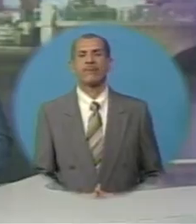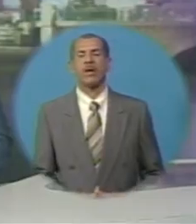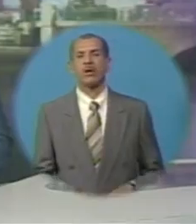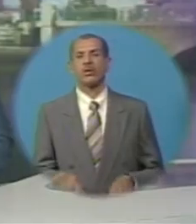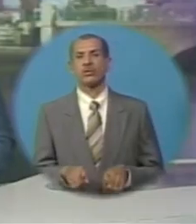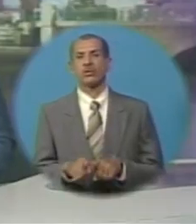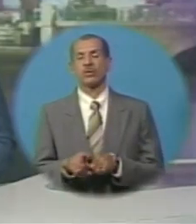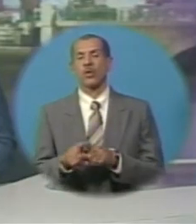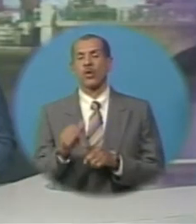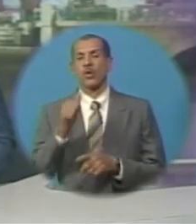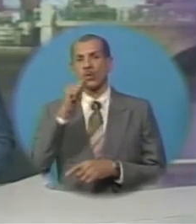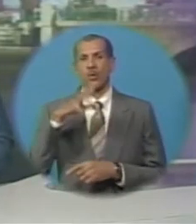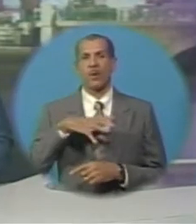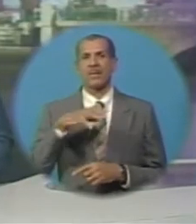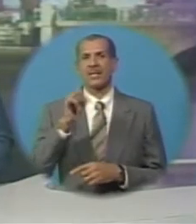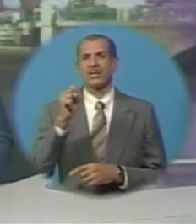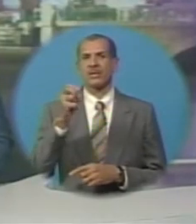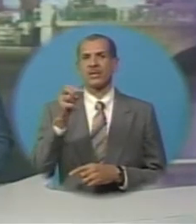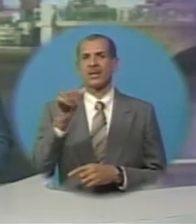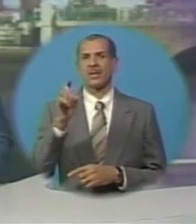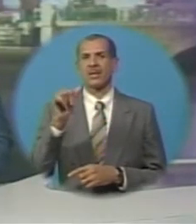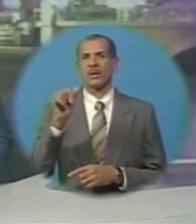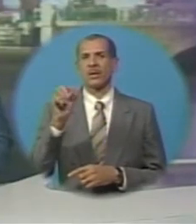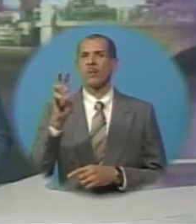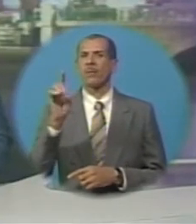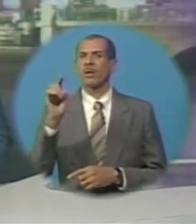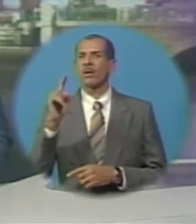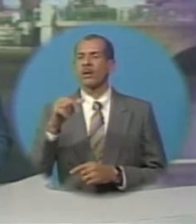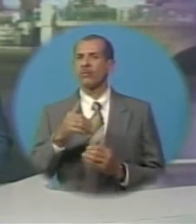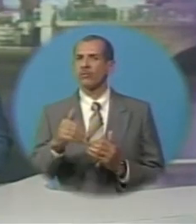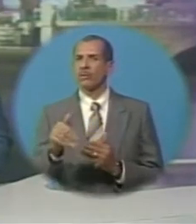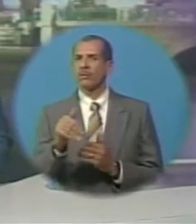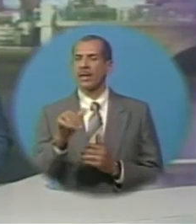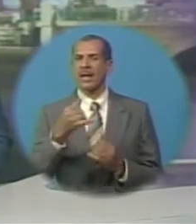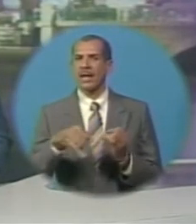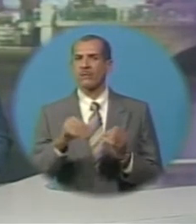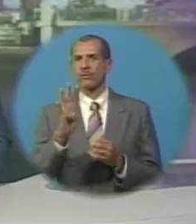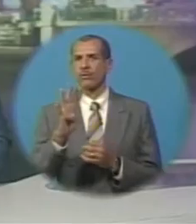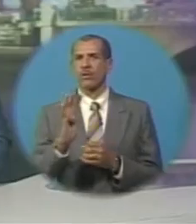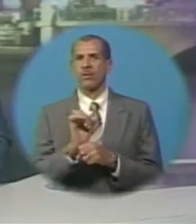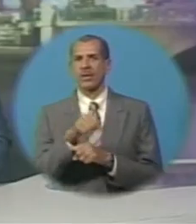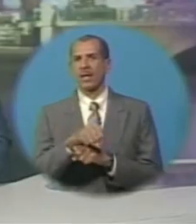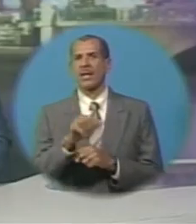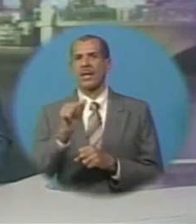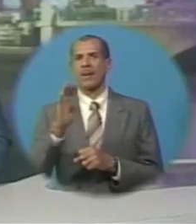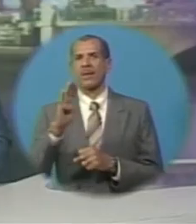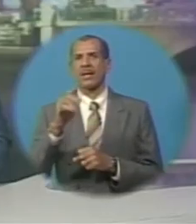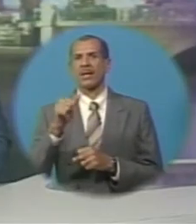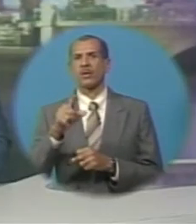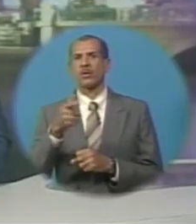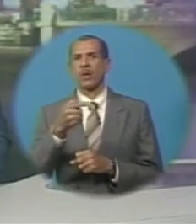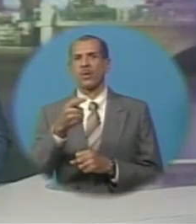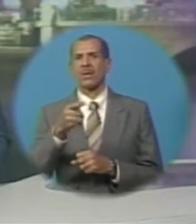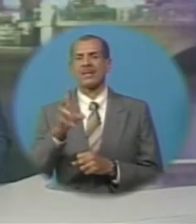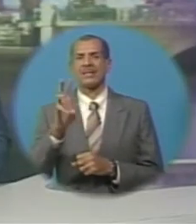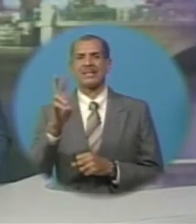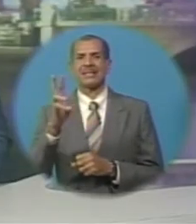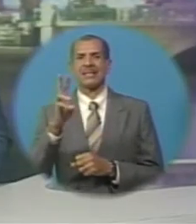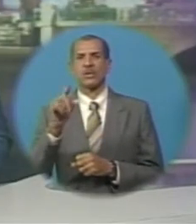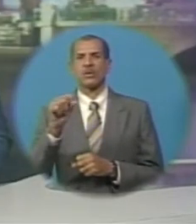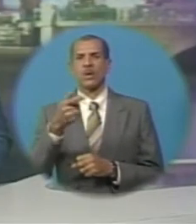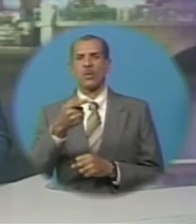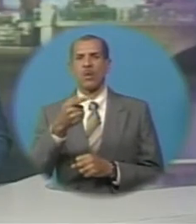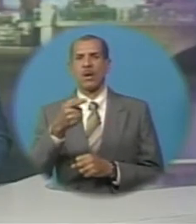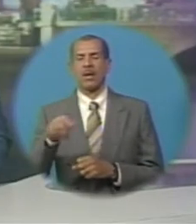Meanwhile, on the women's side, Sheldon Warren advanced to the last 4, defeating 6-seed Abigail Haynes 21-16, 21-9, and it